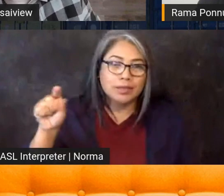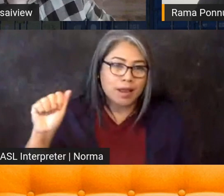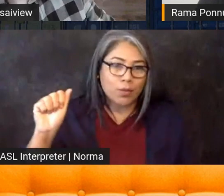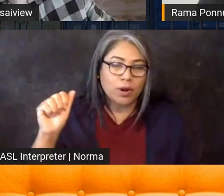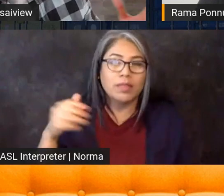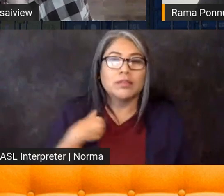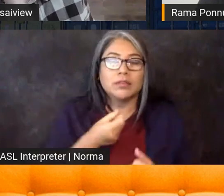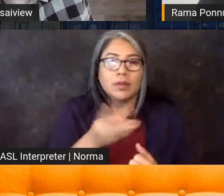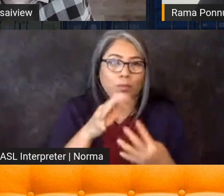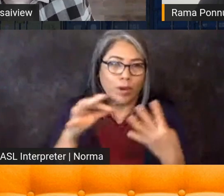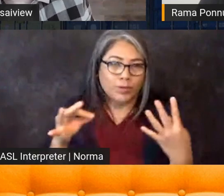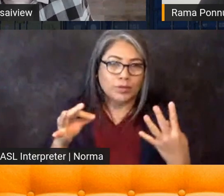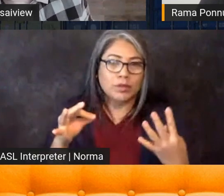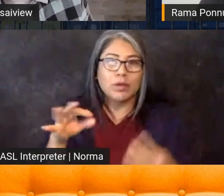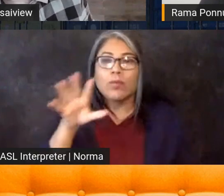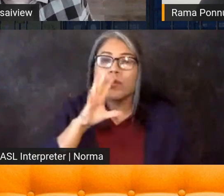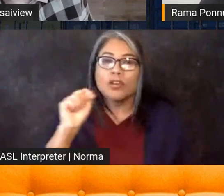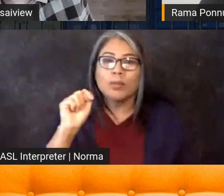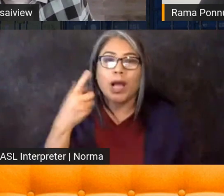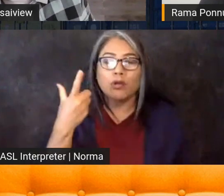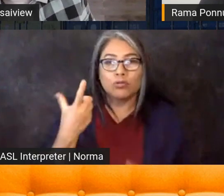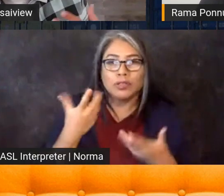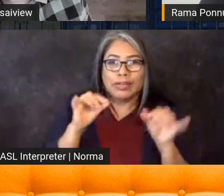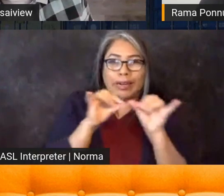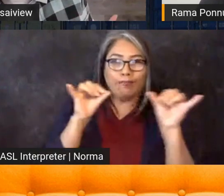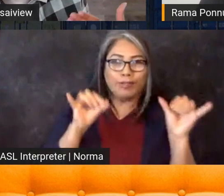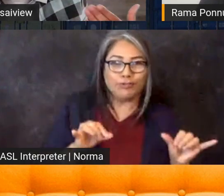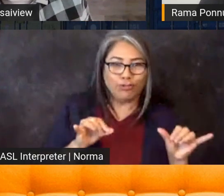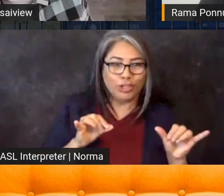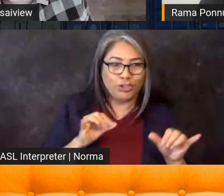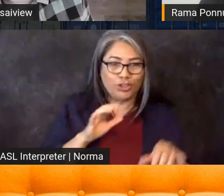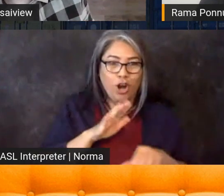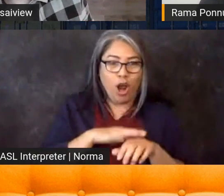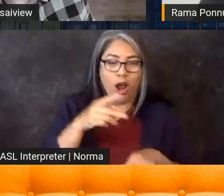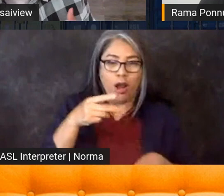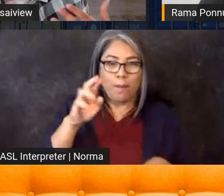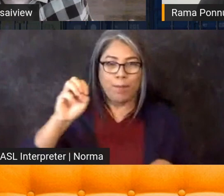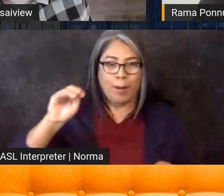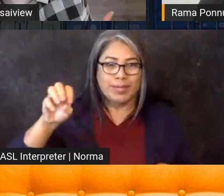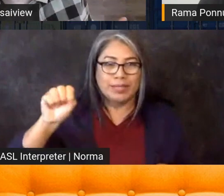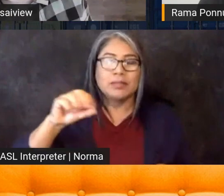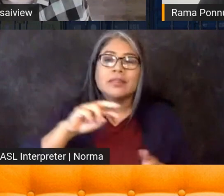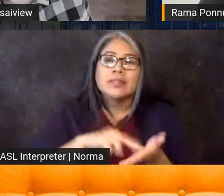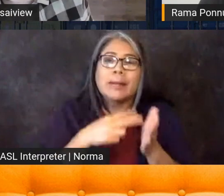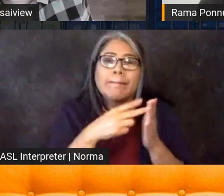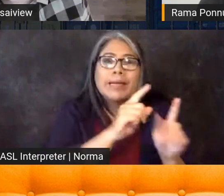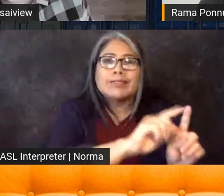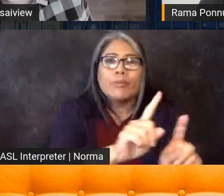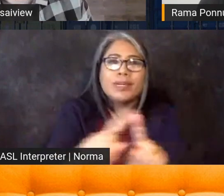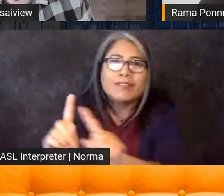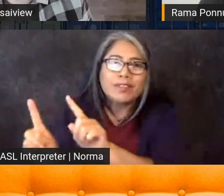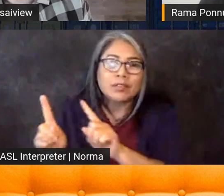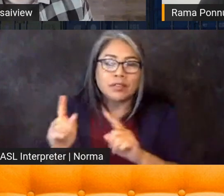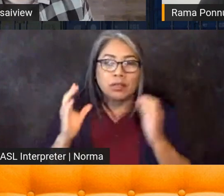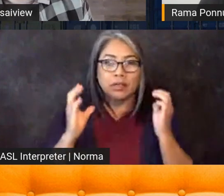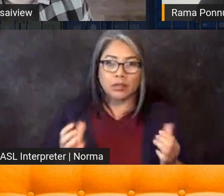that can mean so many different things, right? Yeah. Customers have an opinionated approach to where they're running their